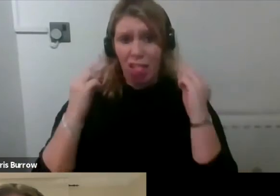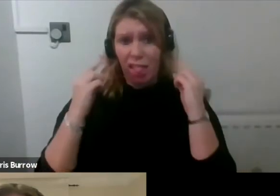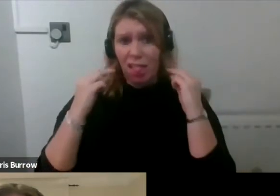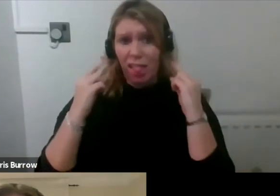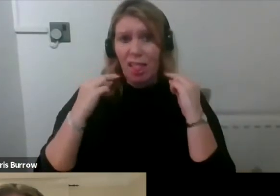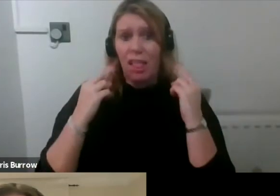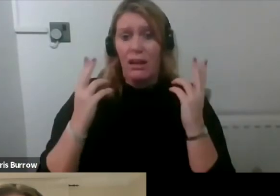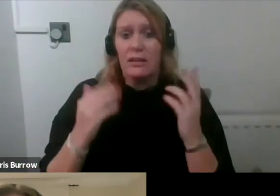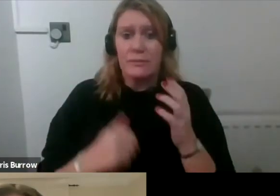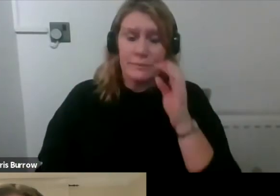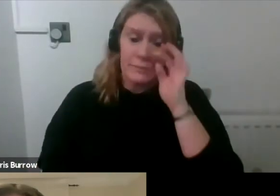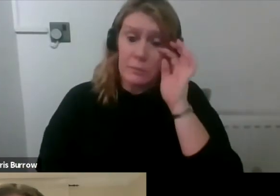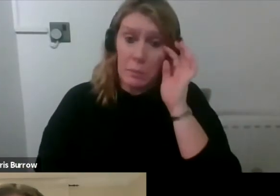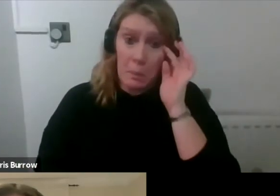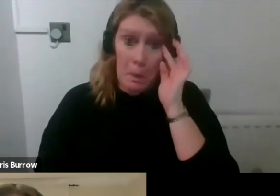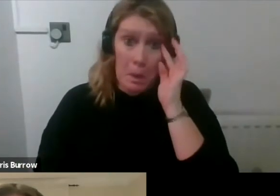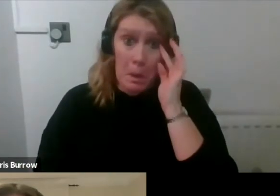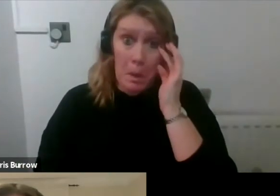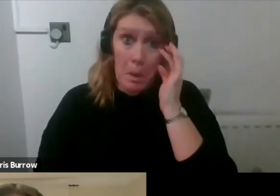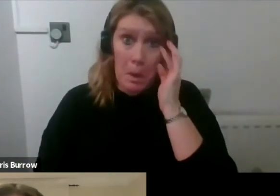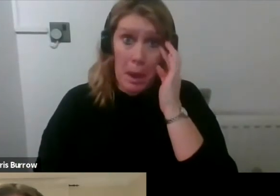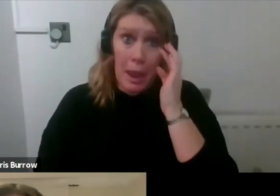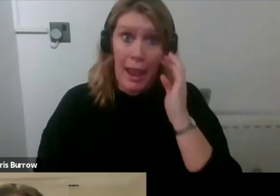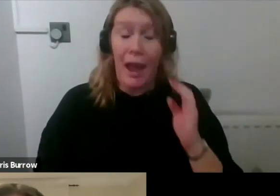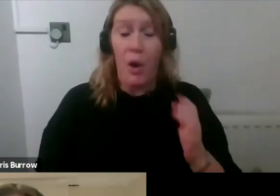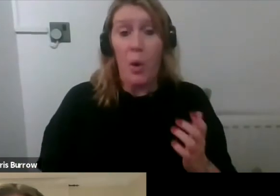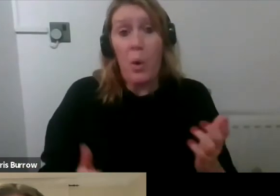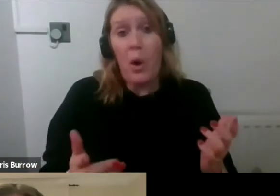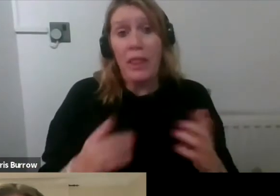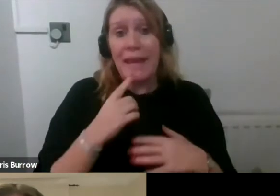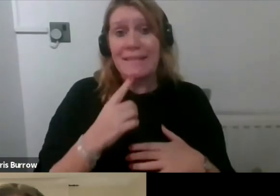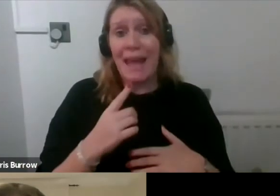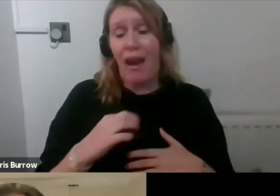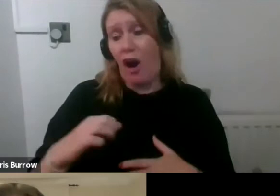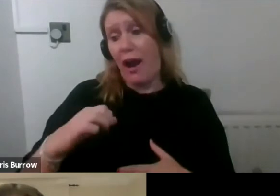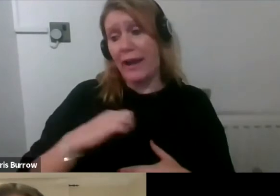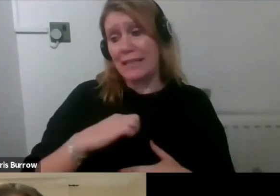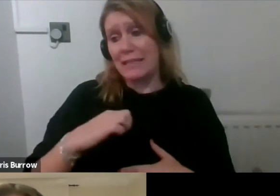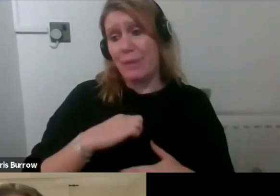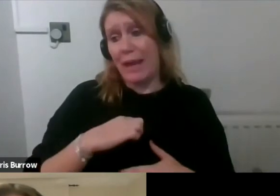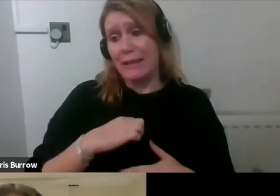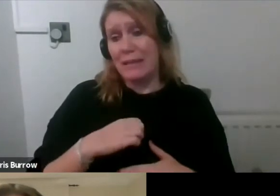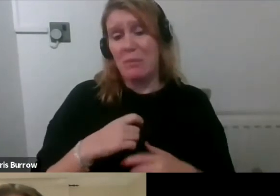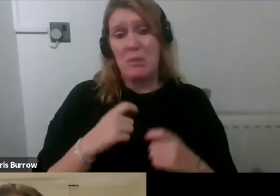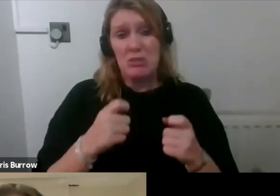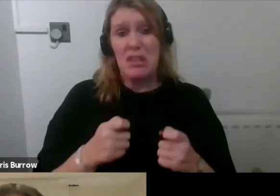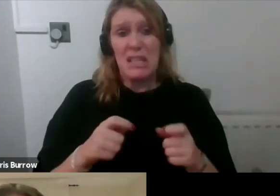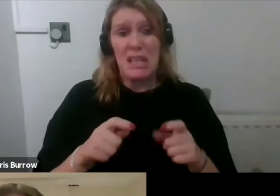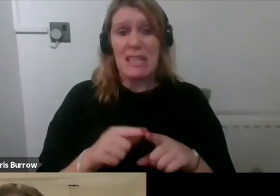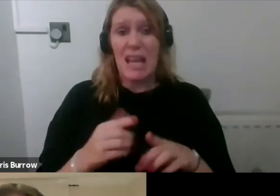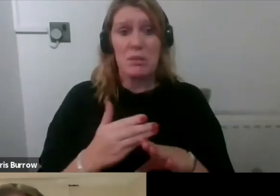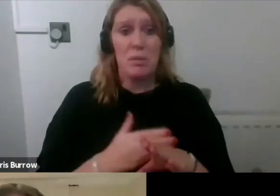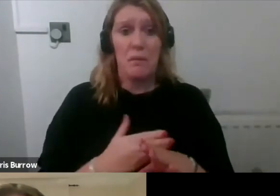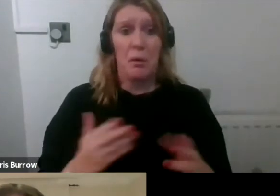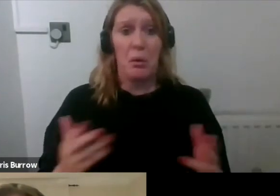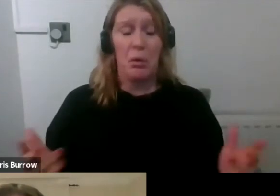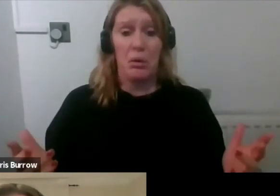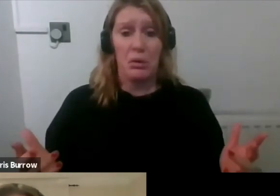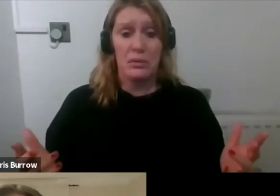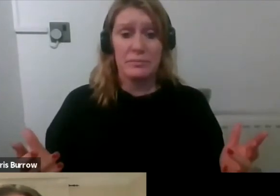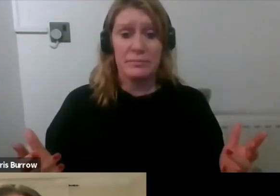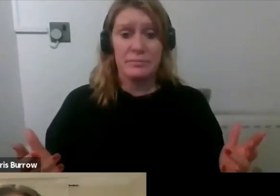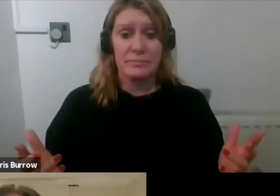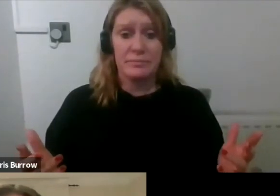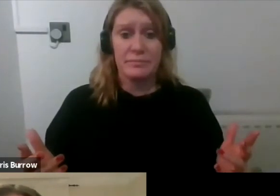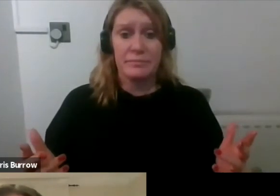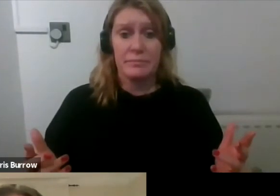haven't. And then Mm. they just say, well, I expect to be treated exactly the same as I was before. And you think, absolutely right. Mm.